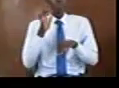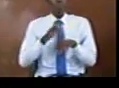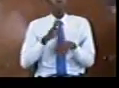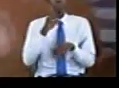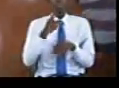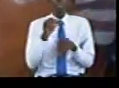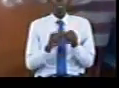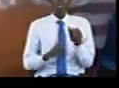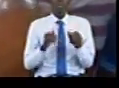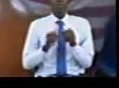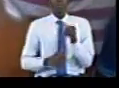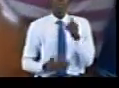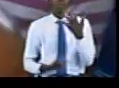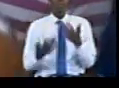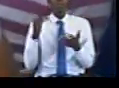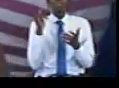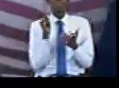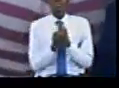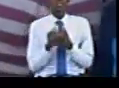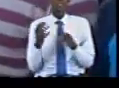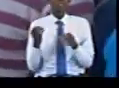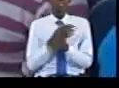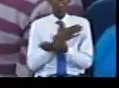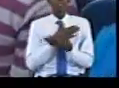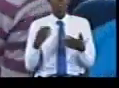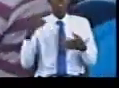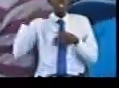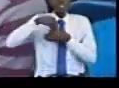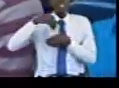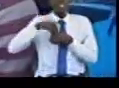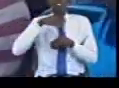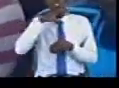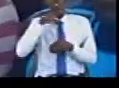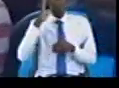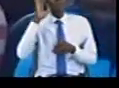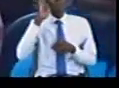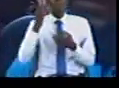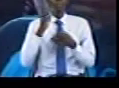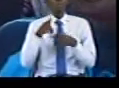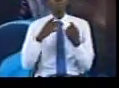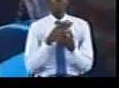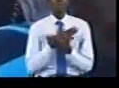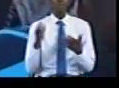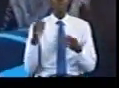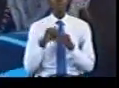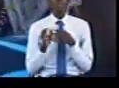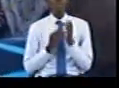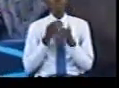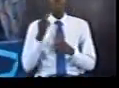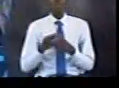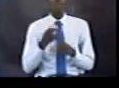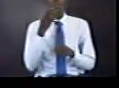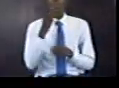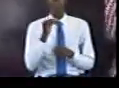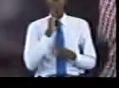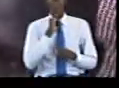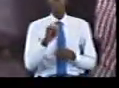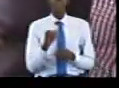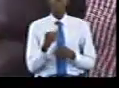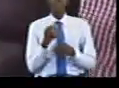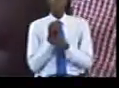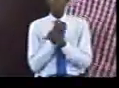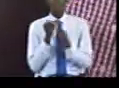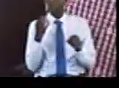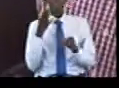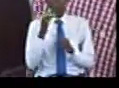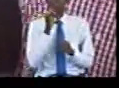every defilement, inner defilement, everything will go away in Jesus' name. There is sanctification. There's a second work of grace